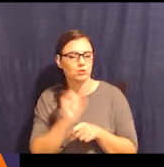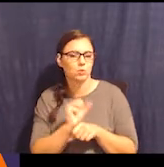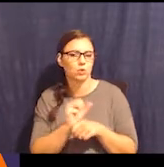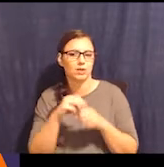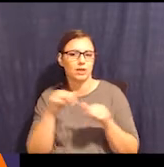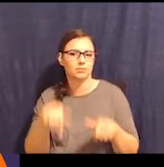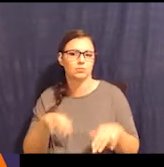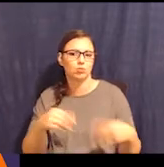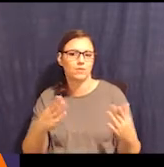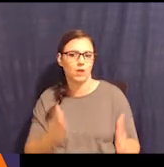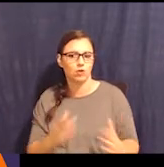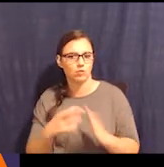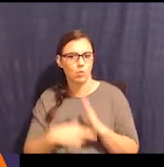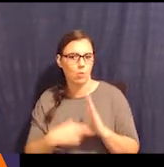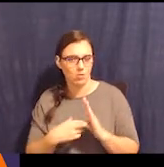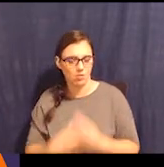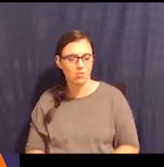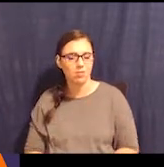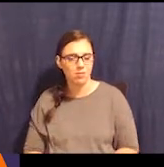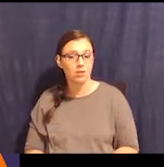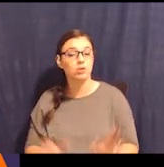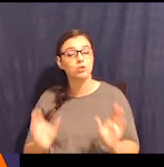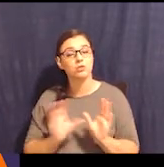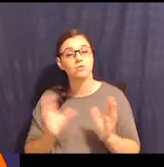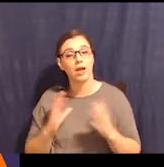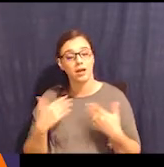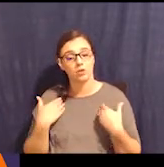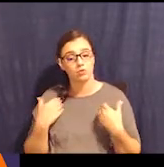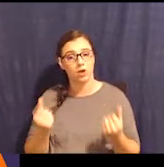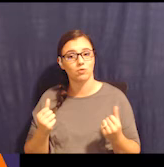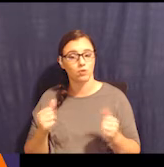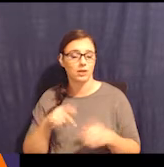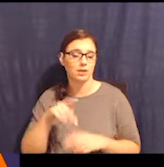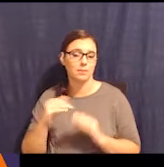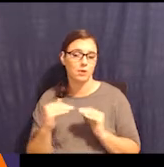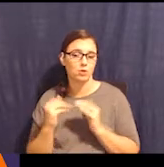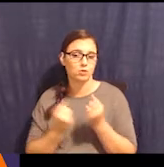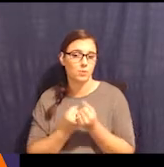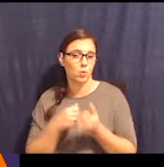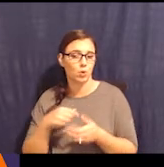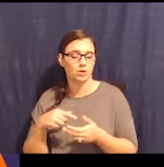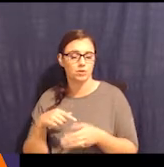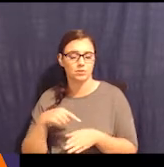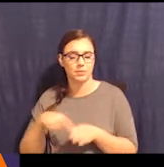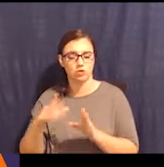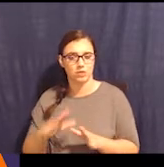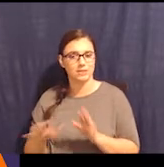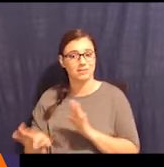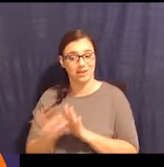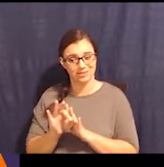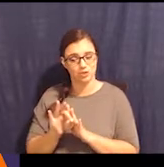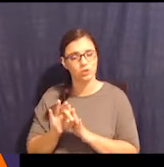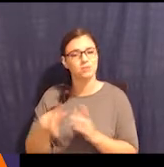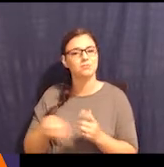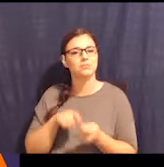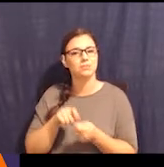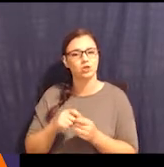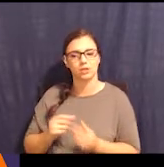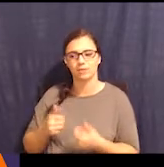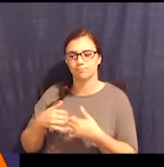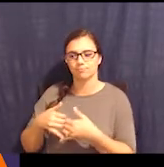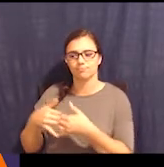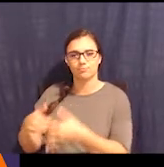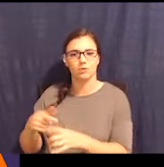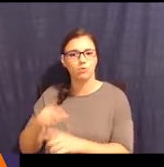Peer Support Specialist designation is specially awarded by the Florida Certification Board to those who have